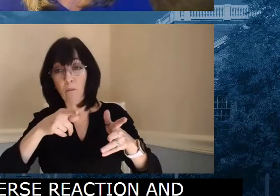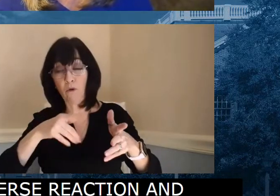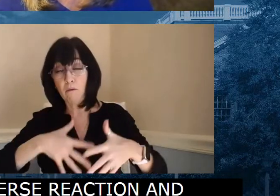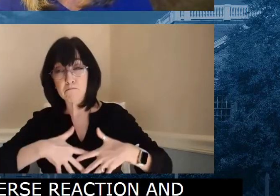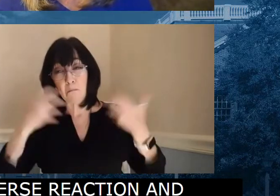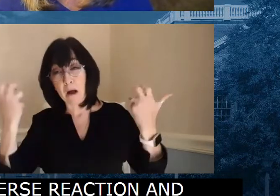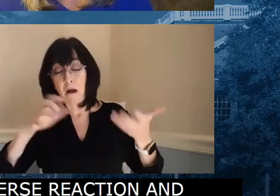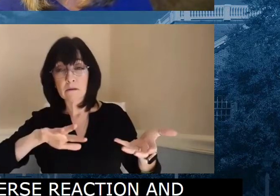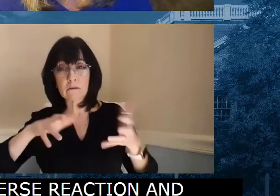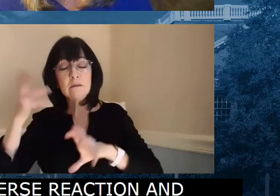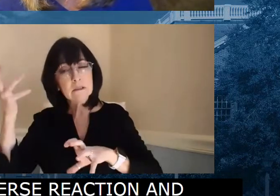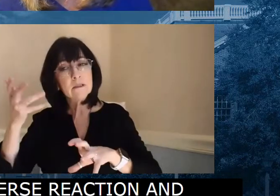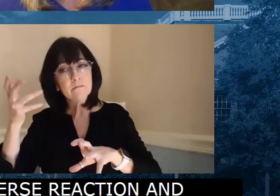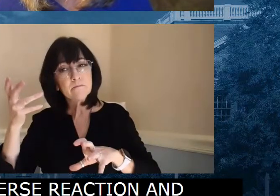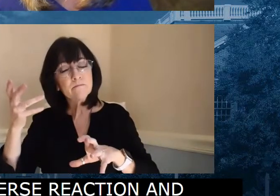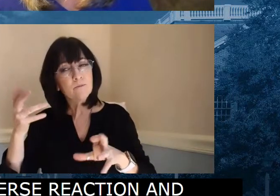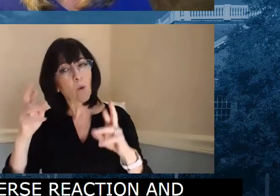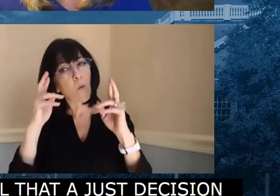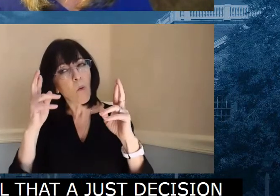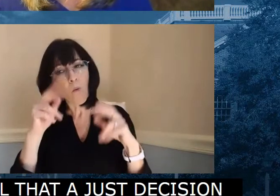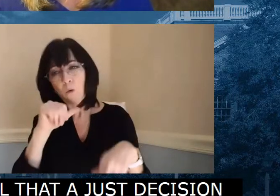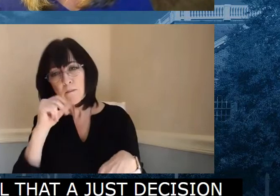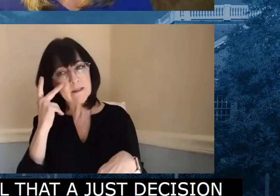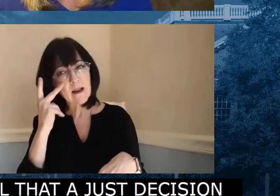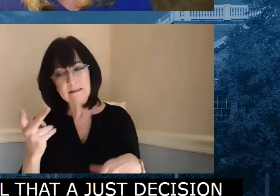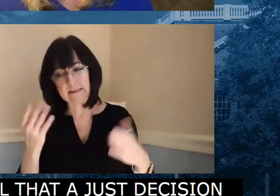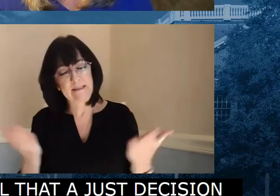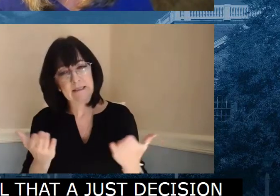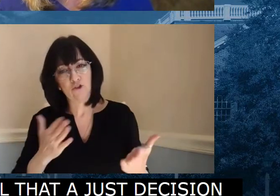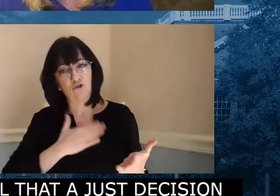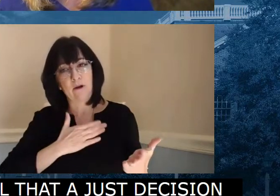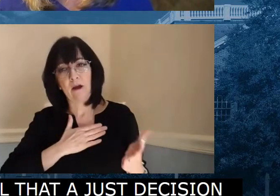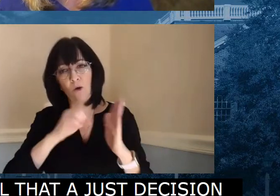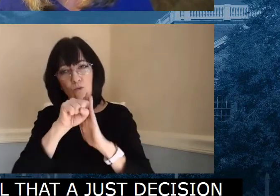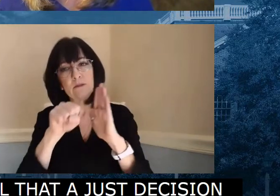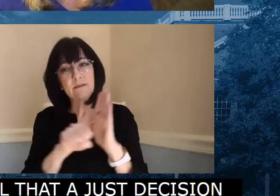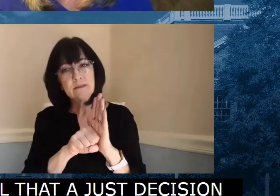that we'll not see that here in our state.